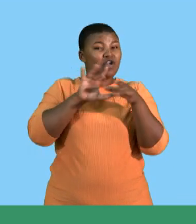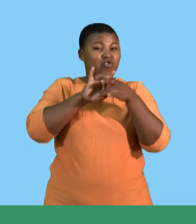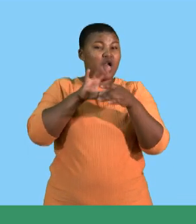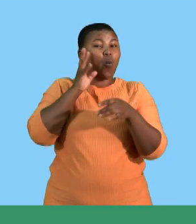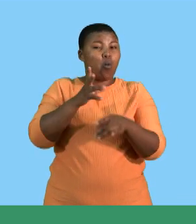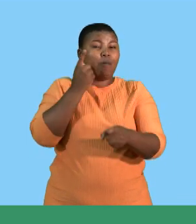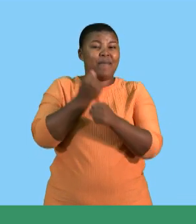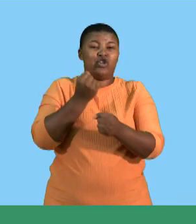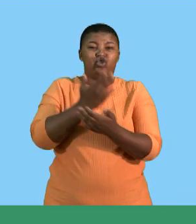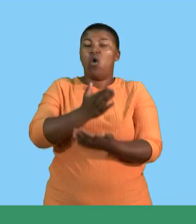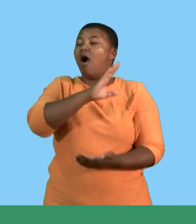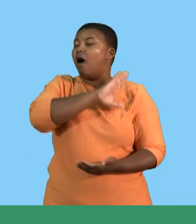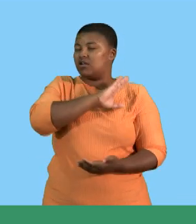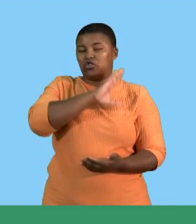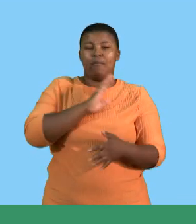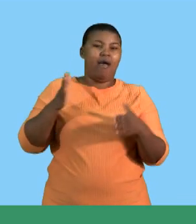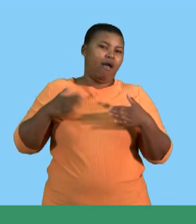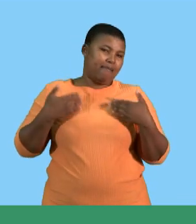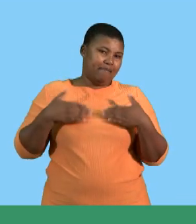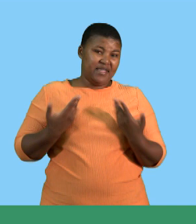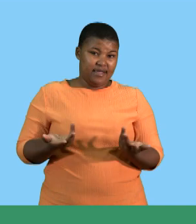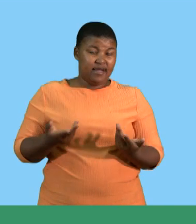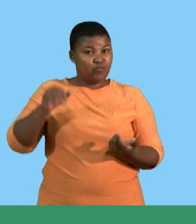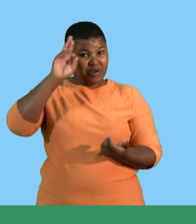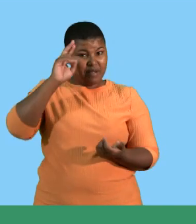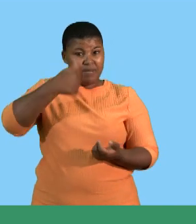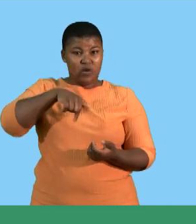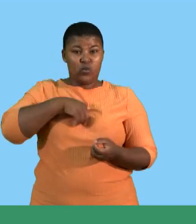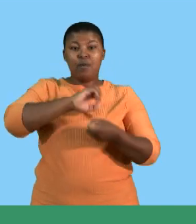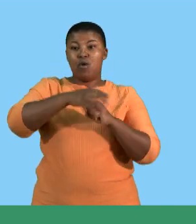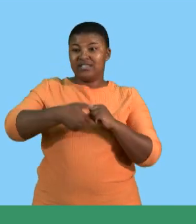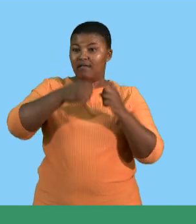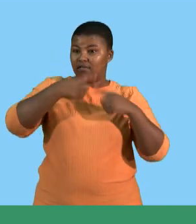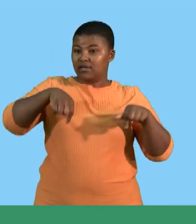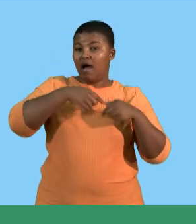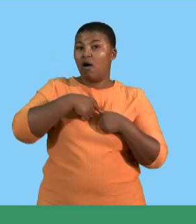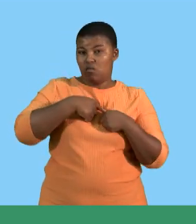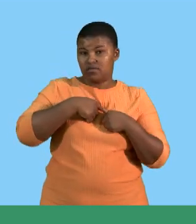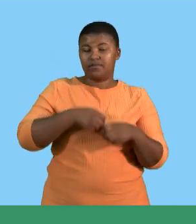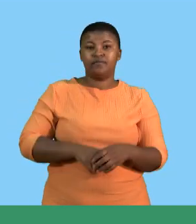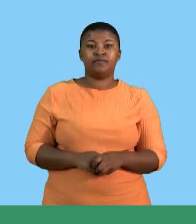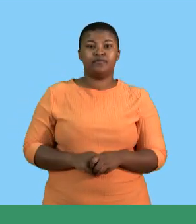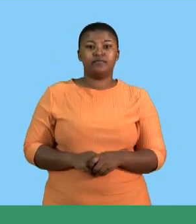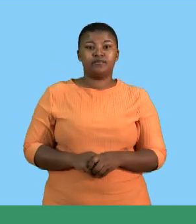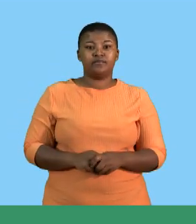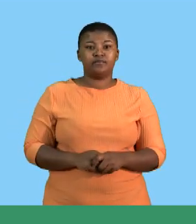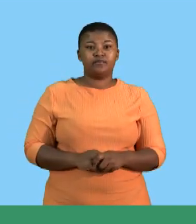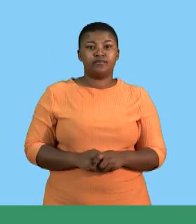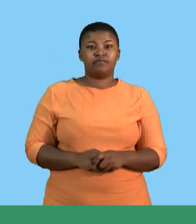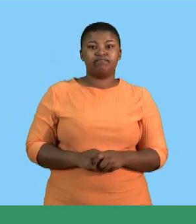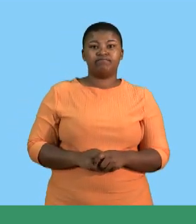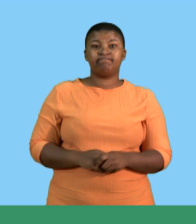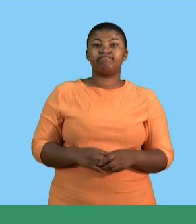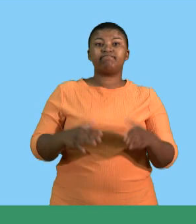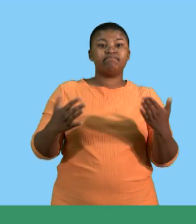everything that happens here is to protect our image at the end of the day. Now, that is our quality